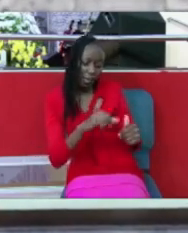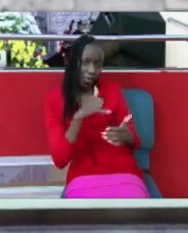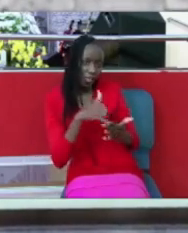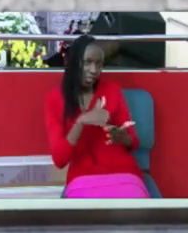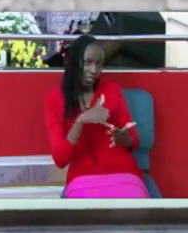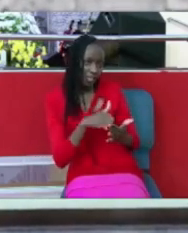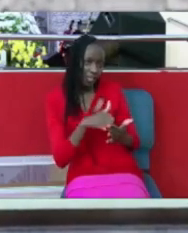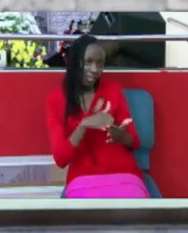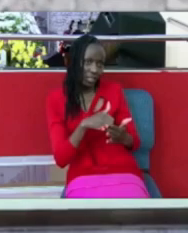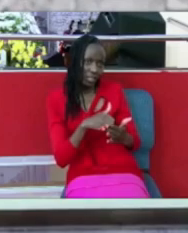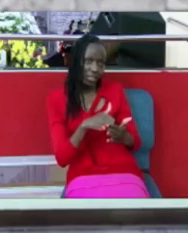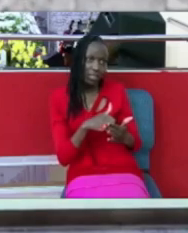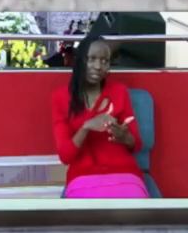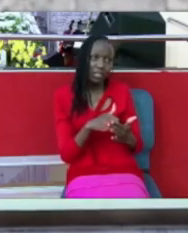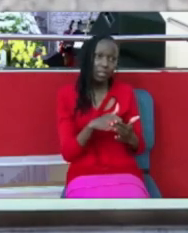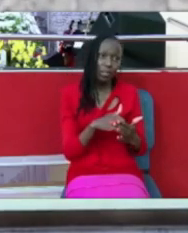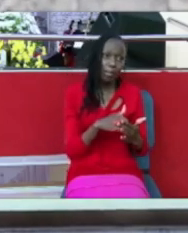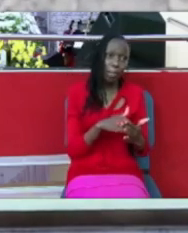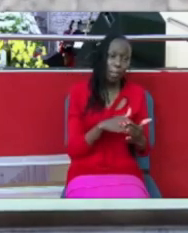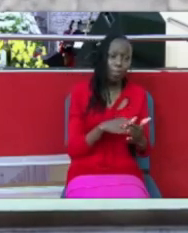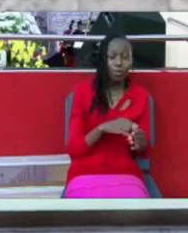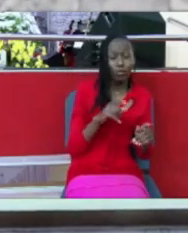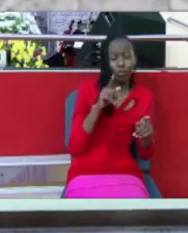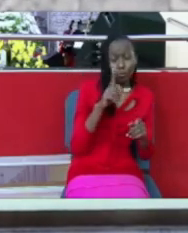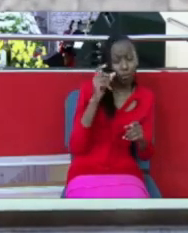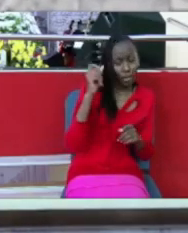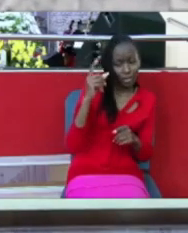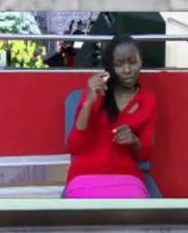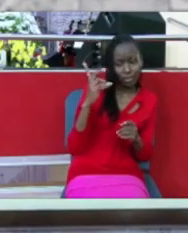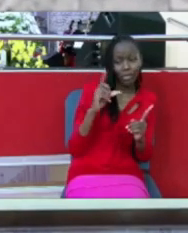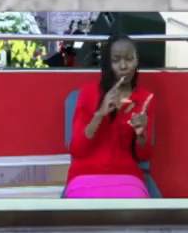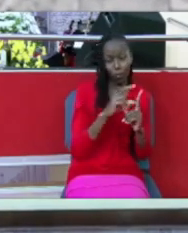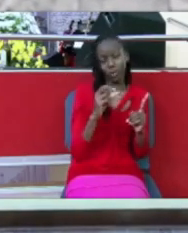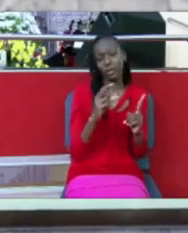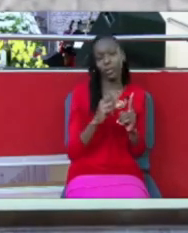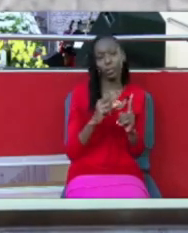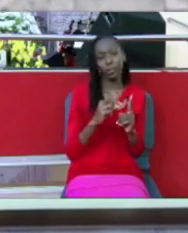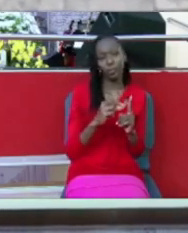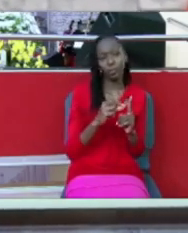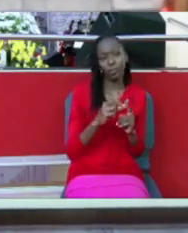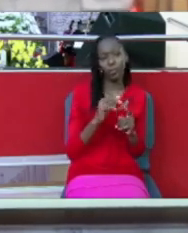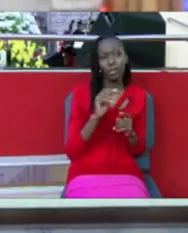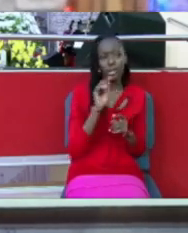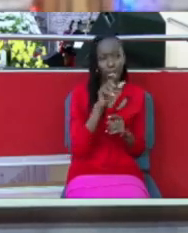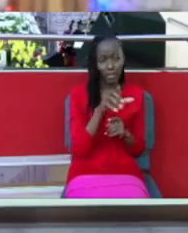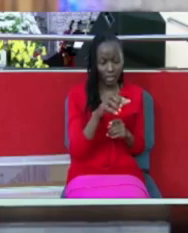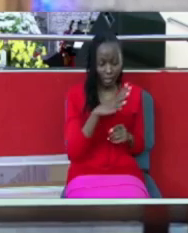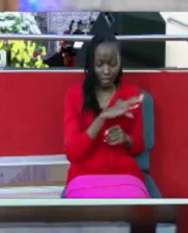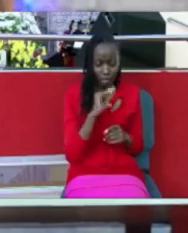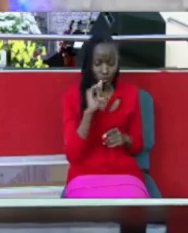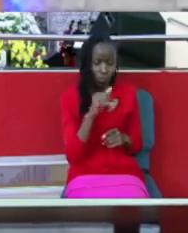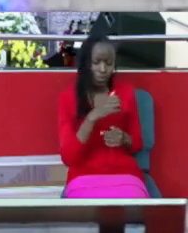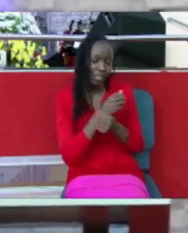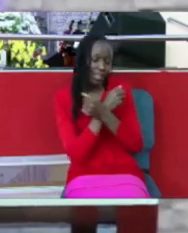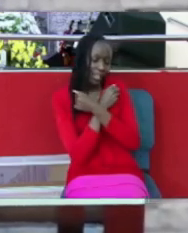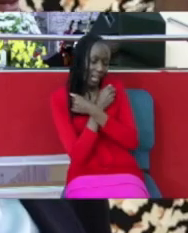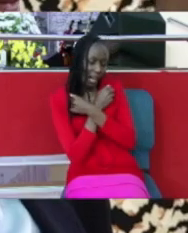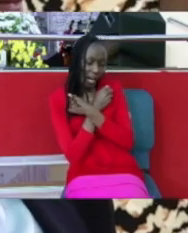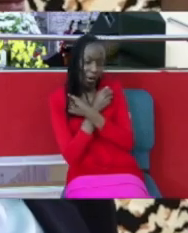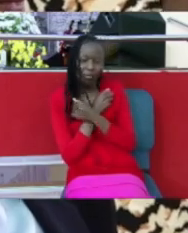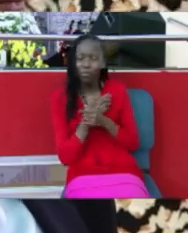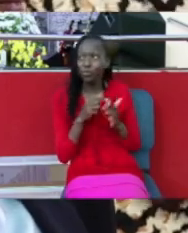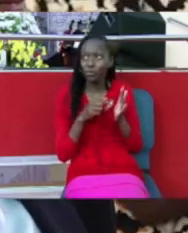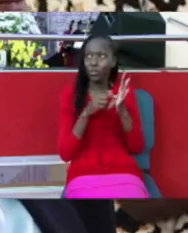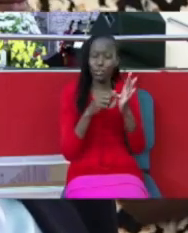with the word. Uweze kukorogeka na lile neno. And the, you will love the manifestation. Na utapendezwa na